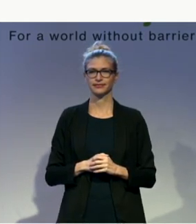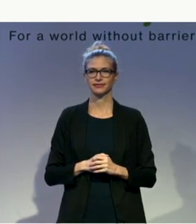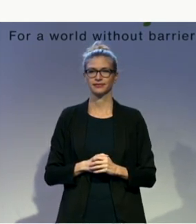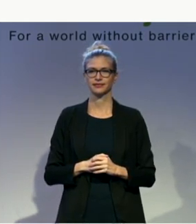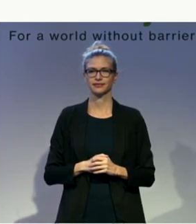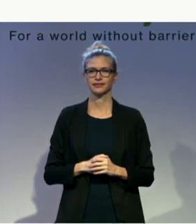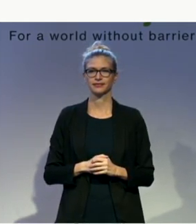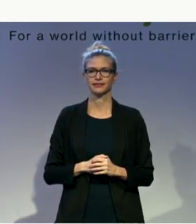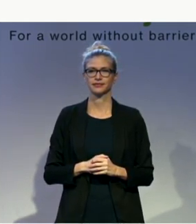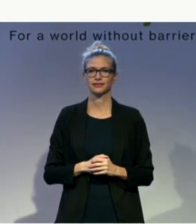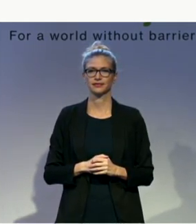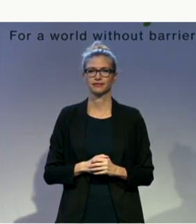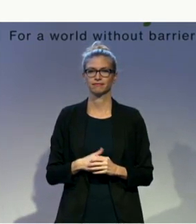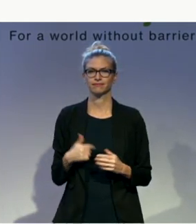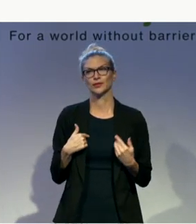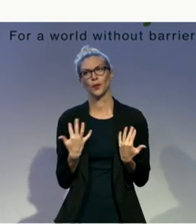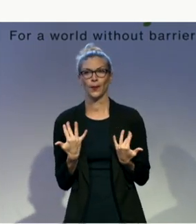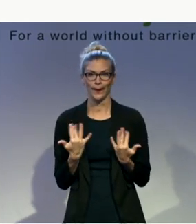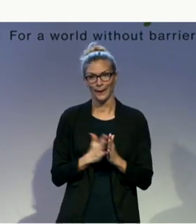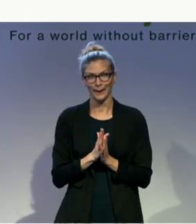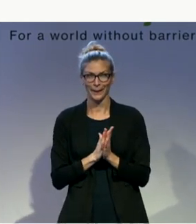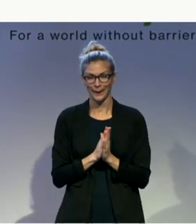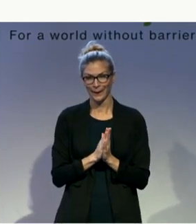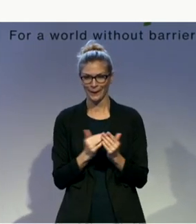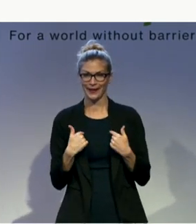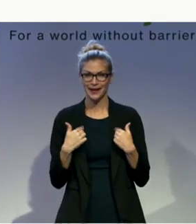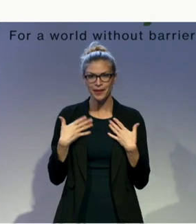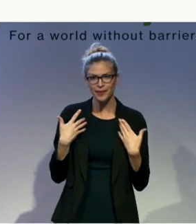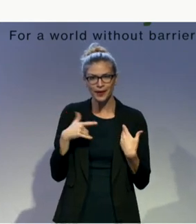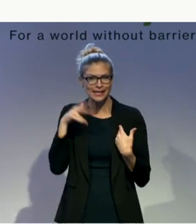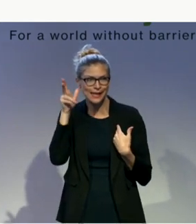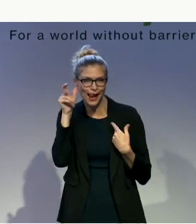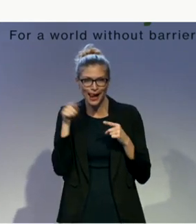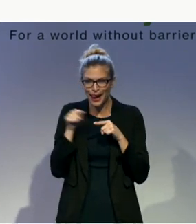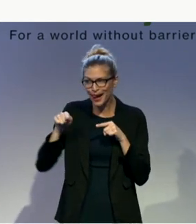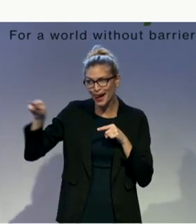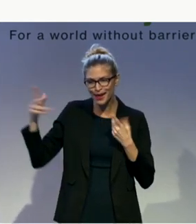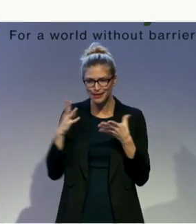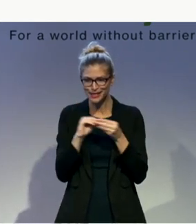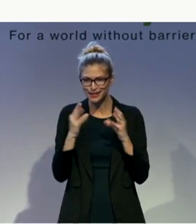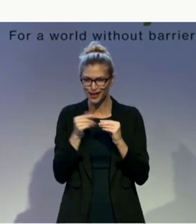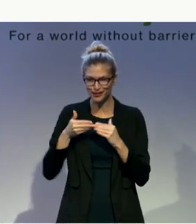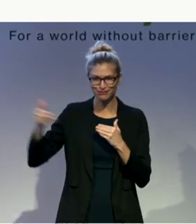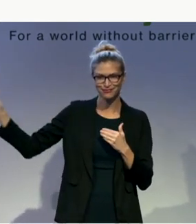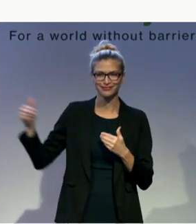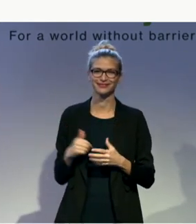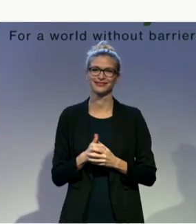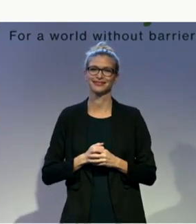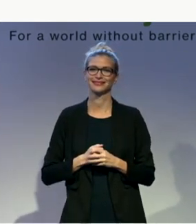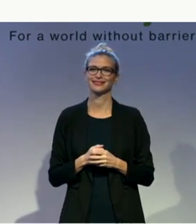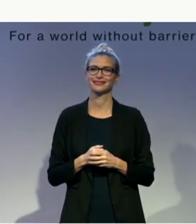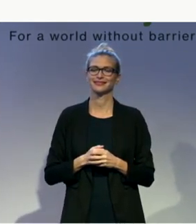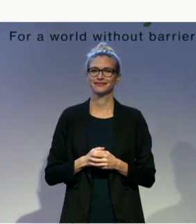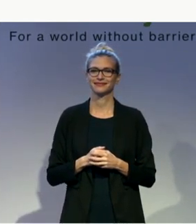I cannot wait to learn from what all of you have to say. And Kjell.